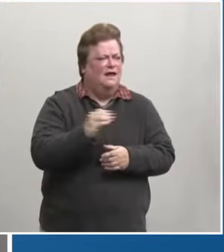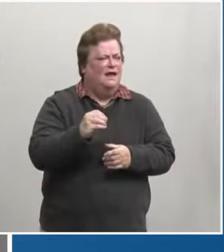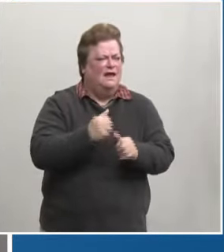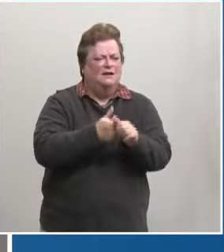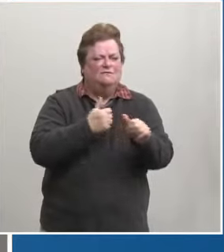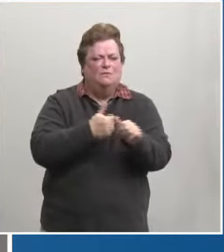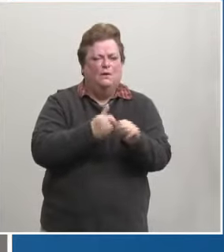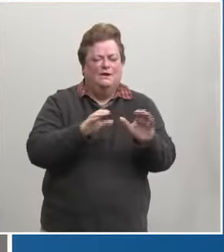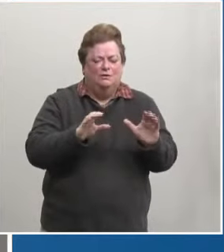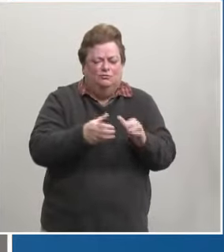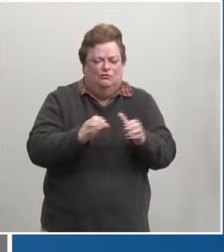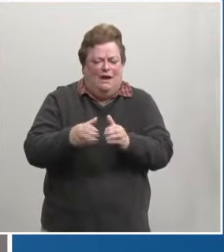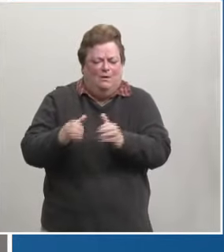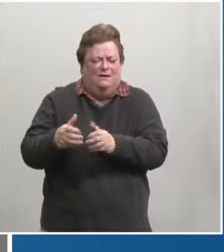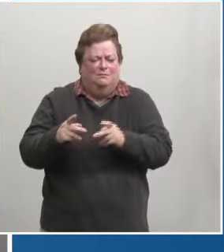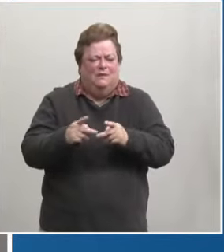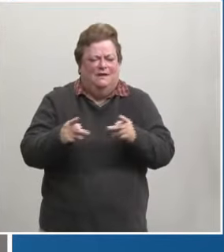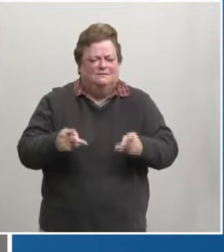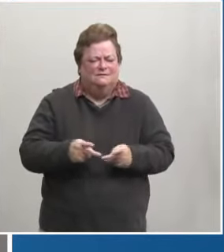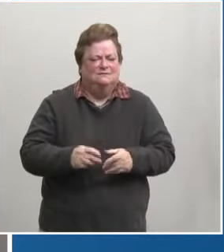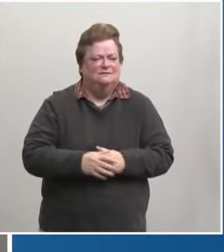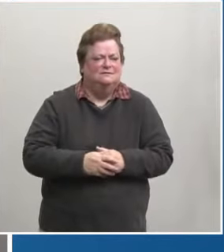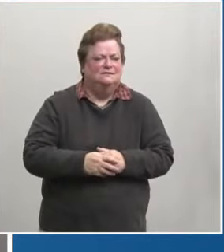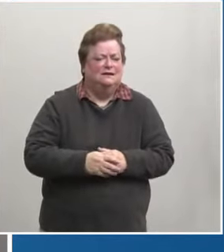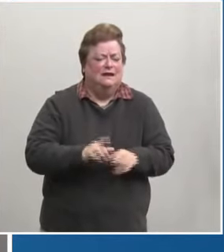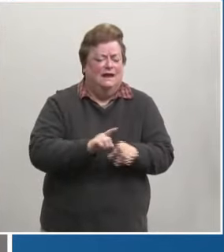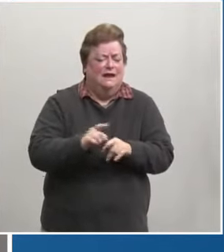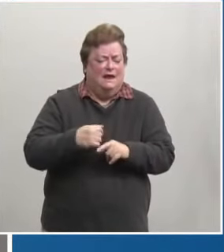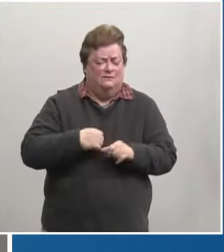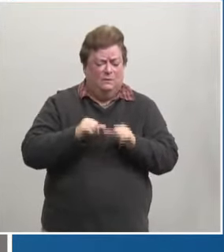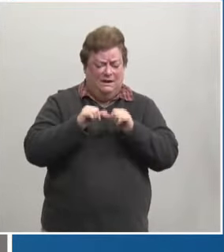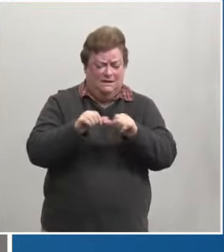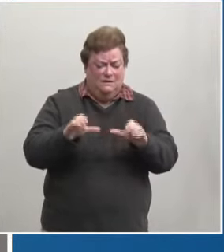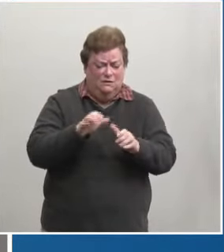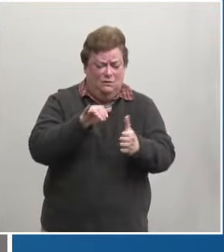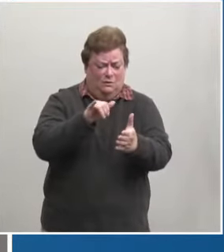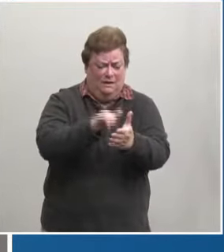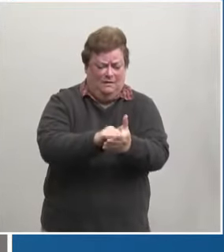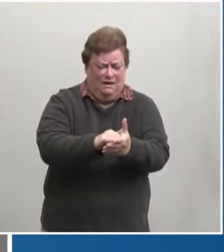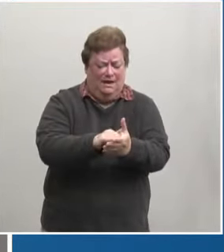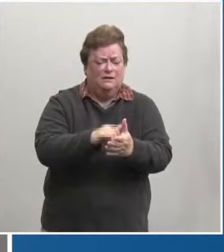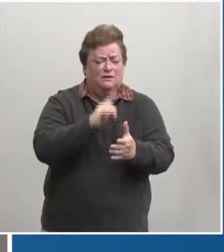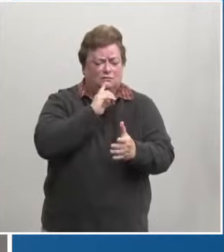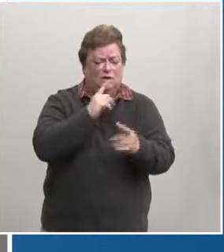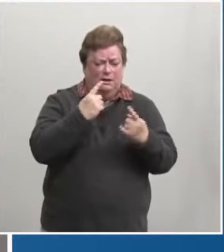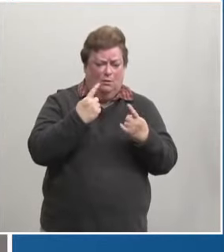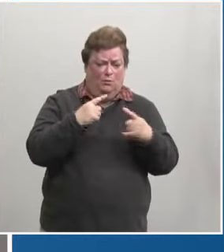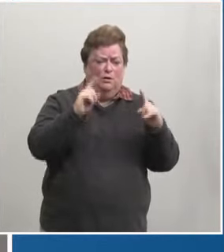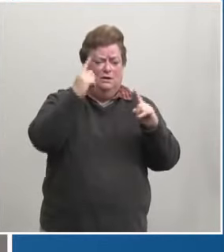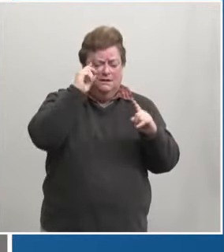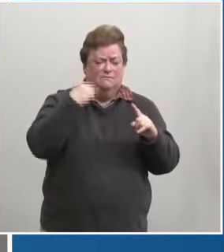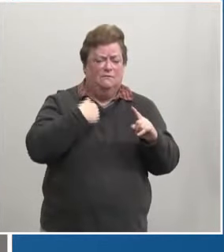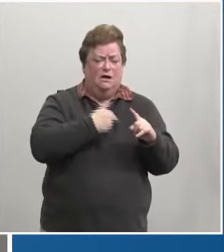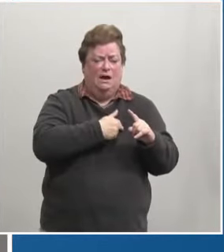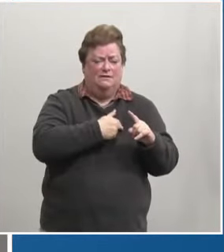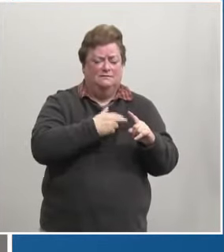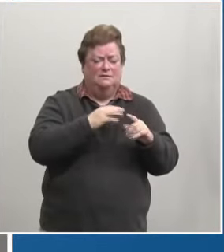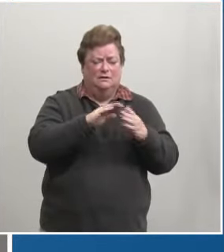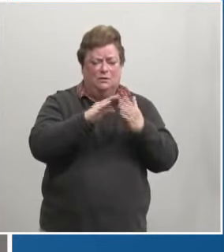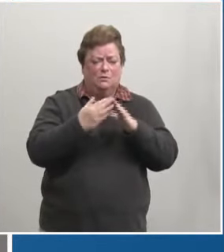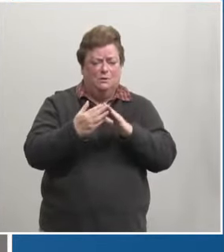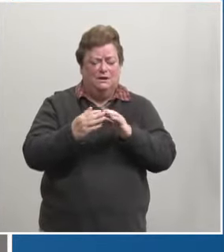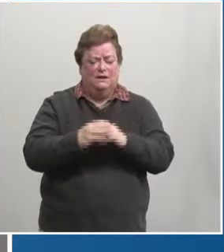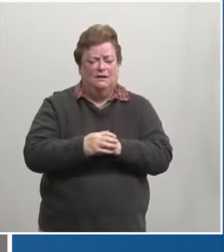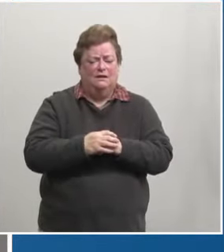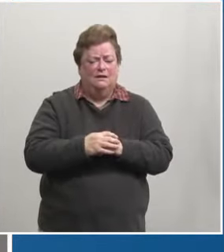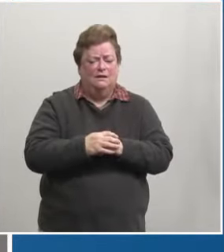avoiding crowded places. I think as we continue to do that, it's really working for us and our community. And,